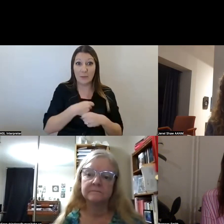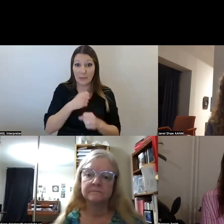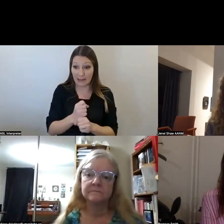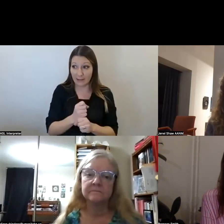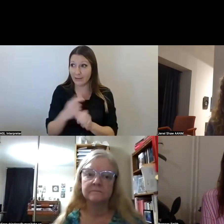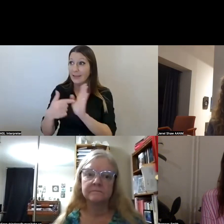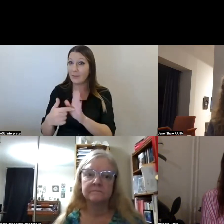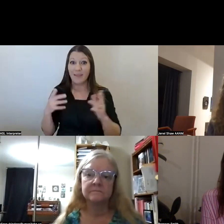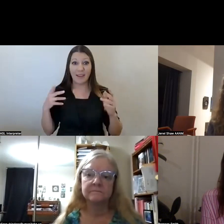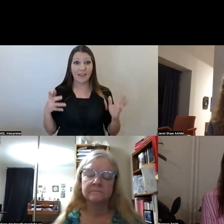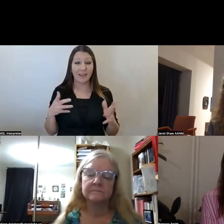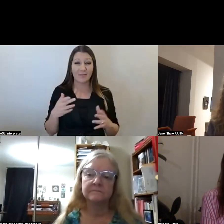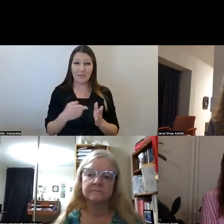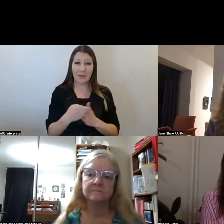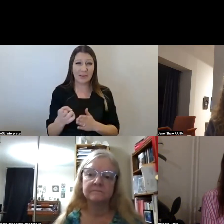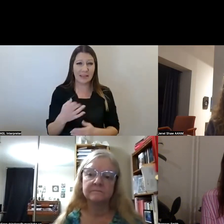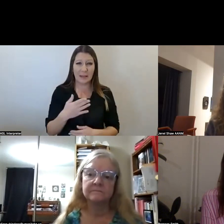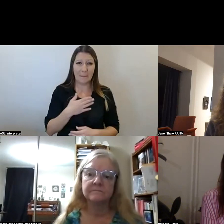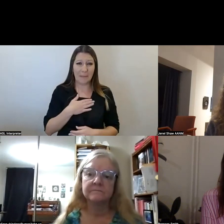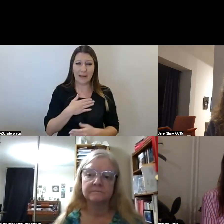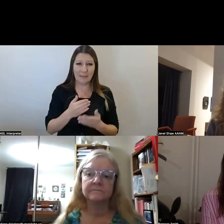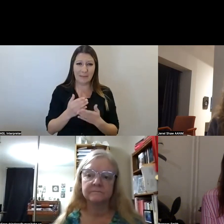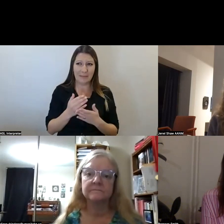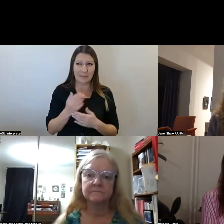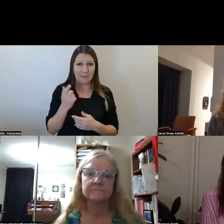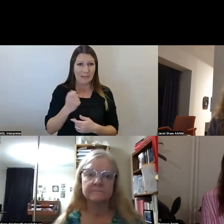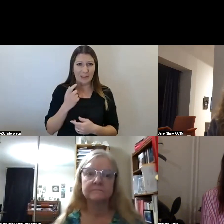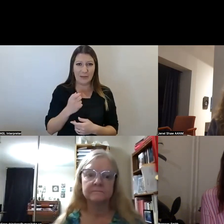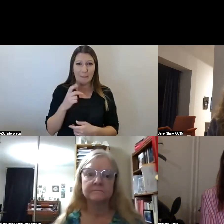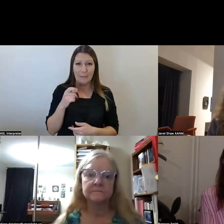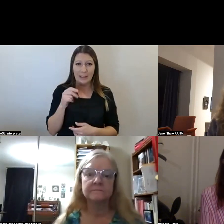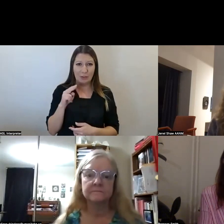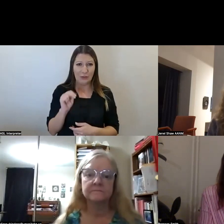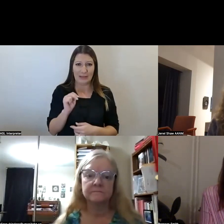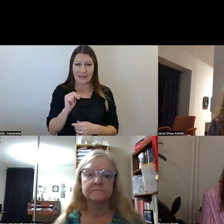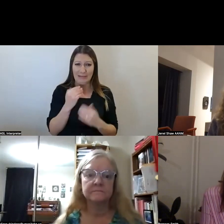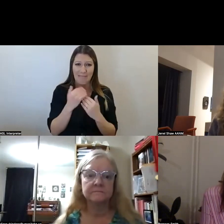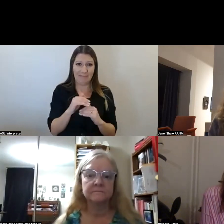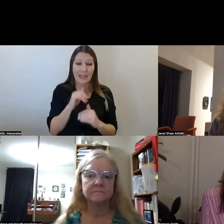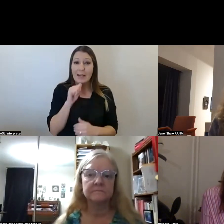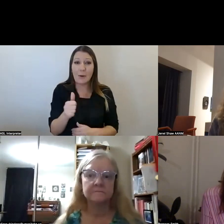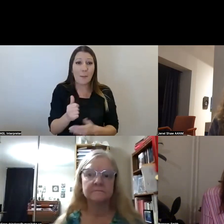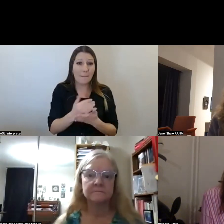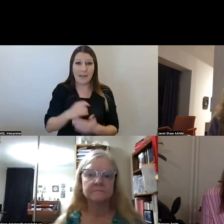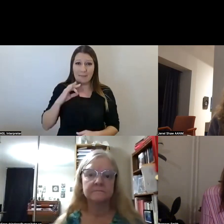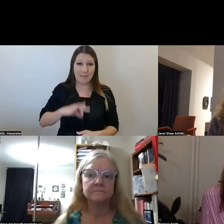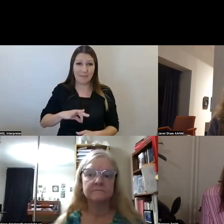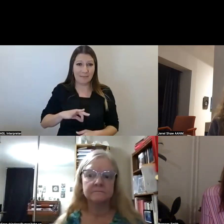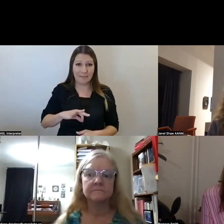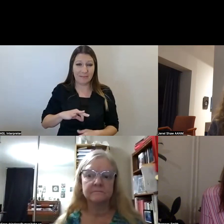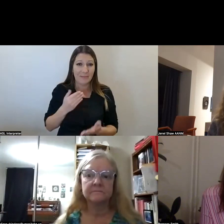on a disability pension. I don't make money doing my art. Mm-hmm. It's not a capitalist thing for me.